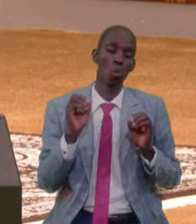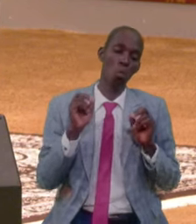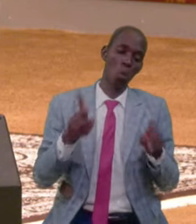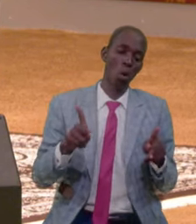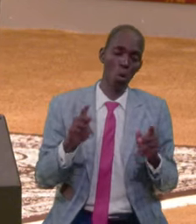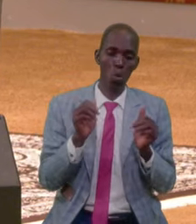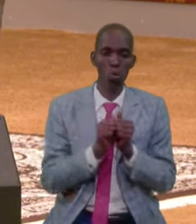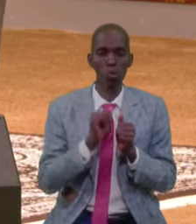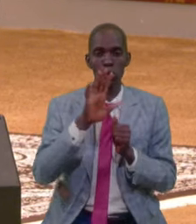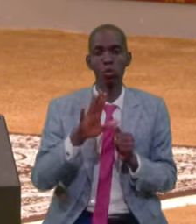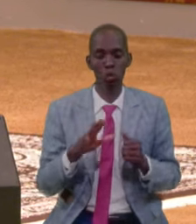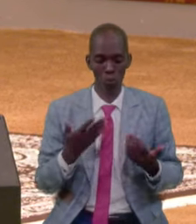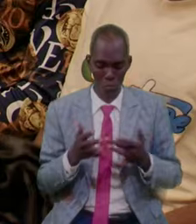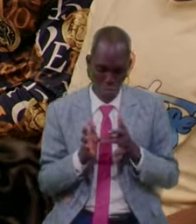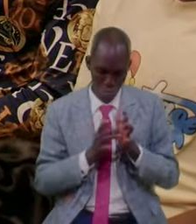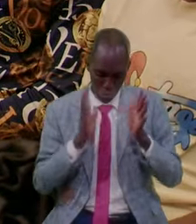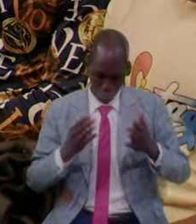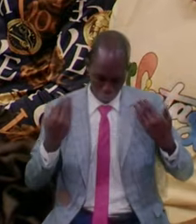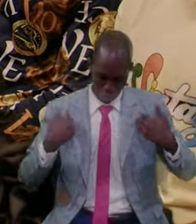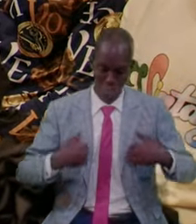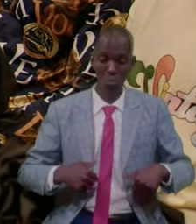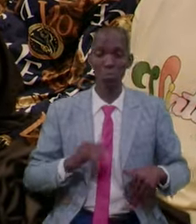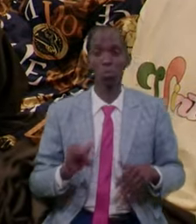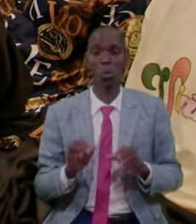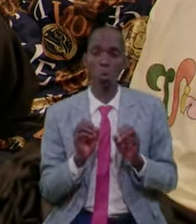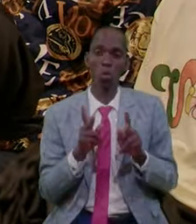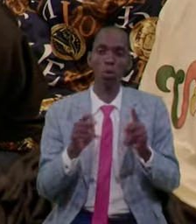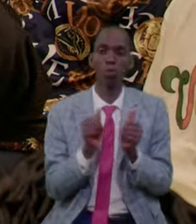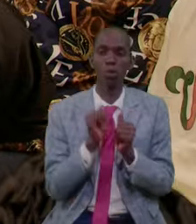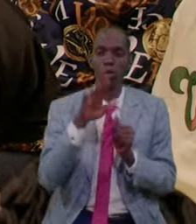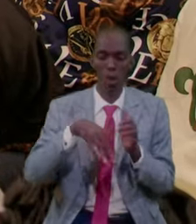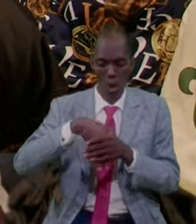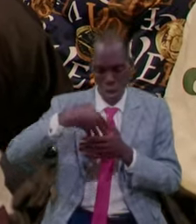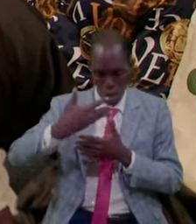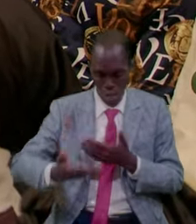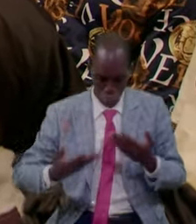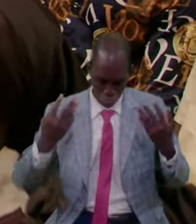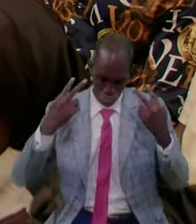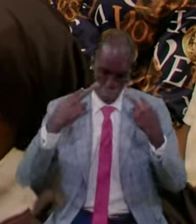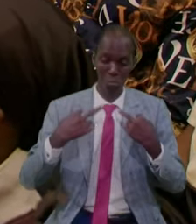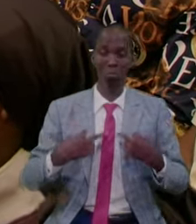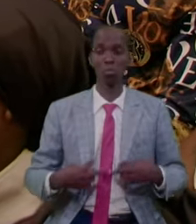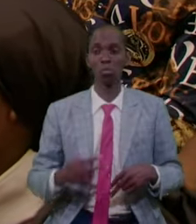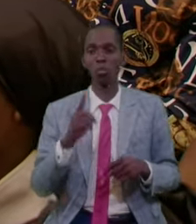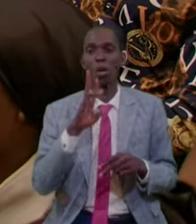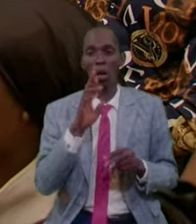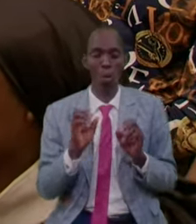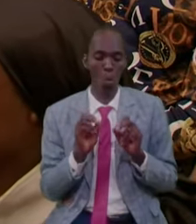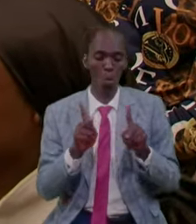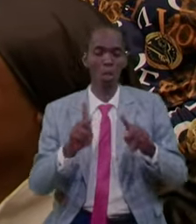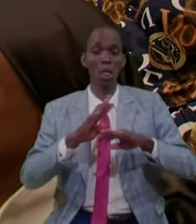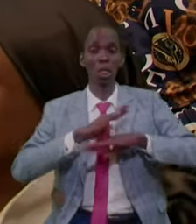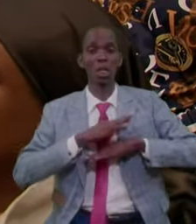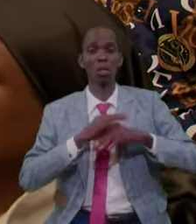outward dressing, outward appearance, outward similarity to